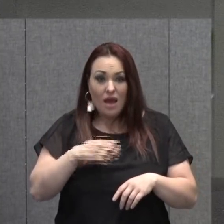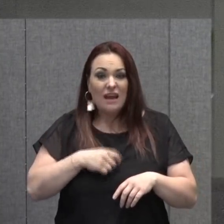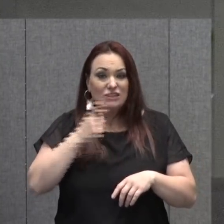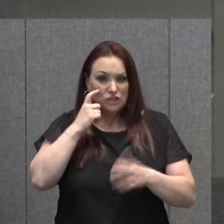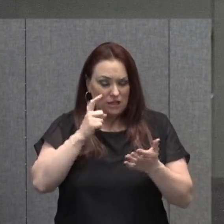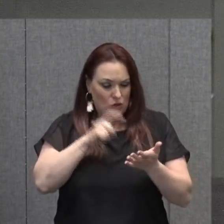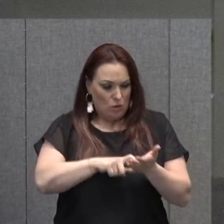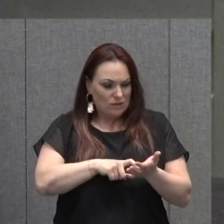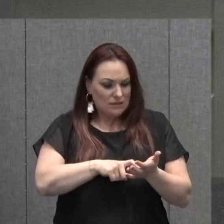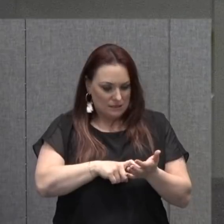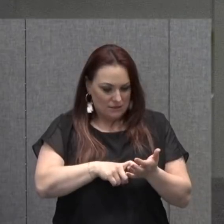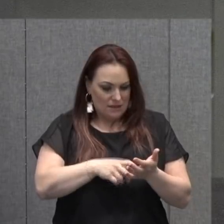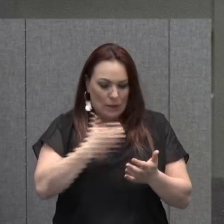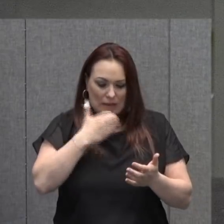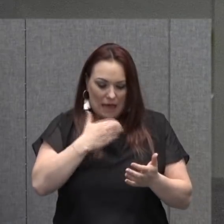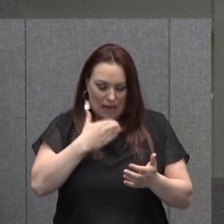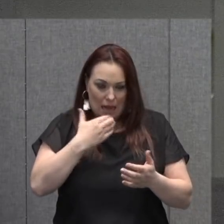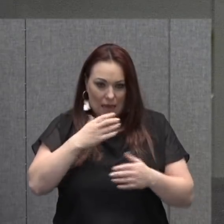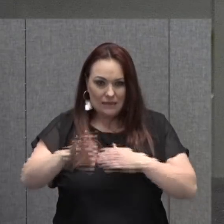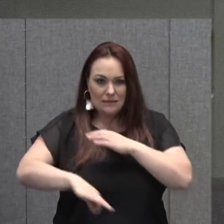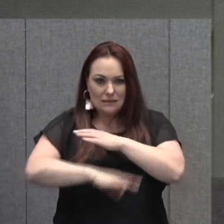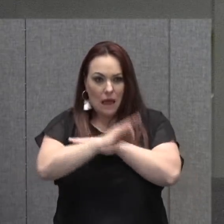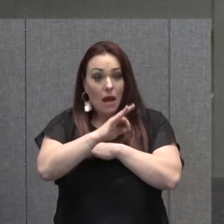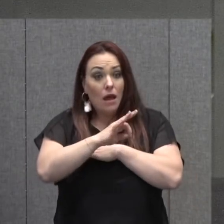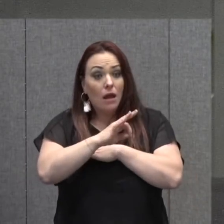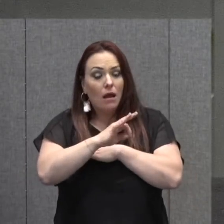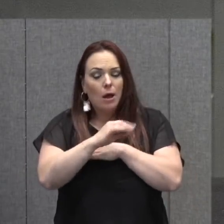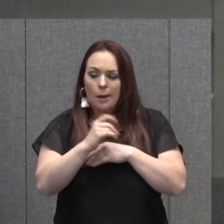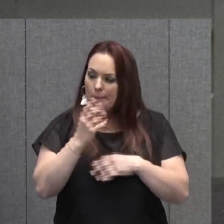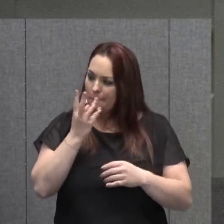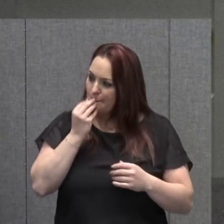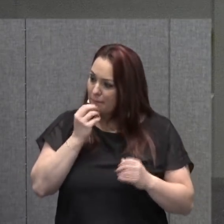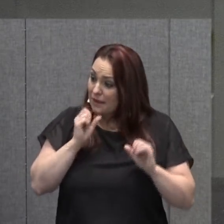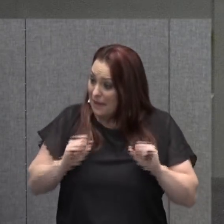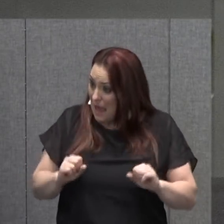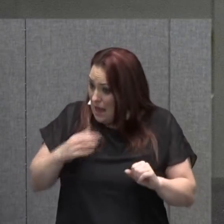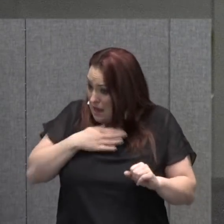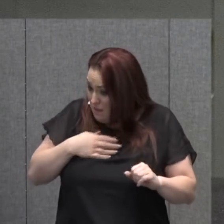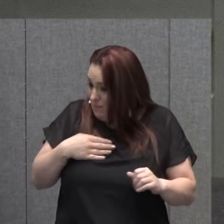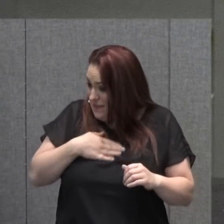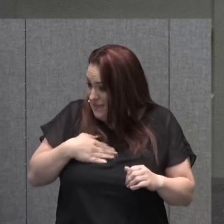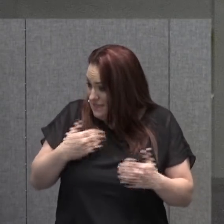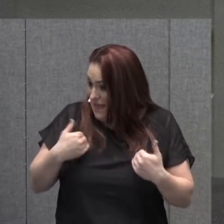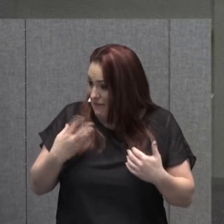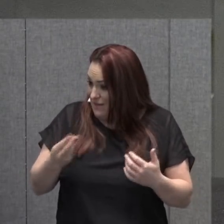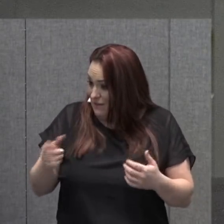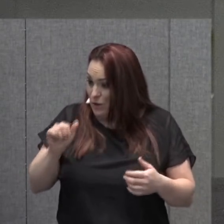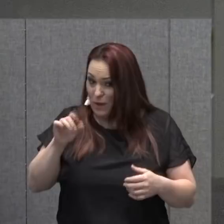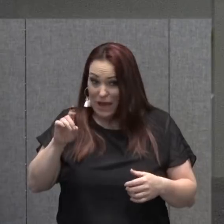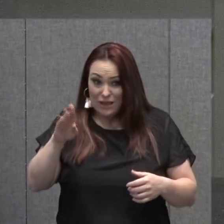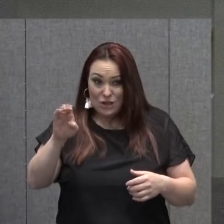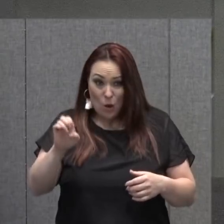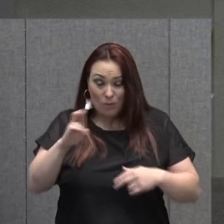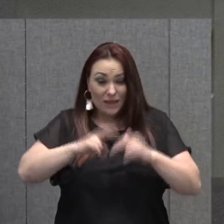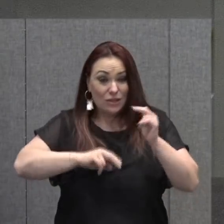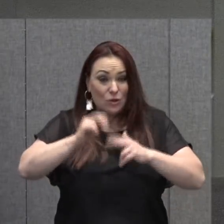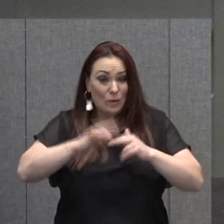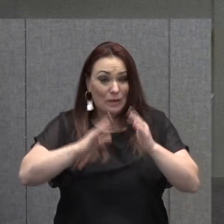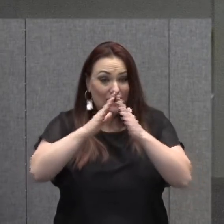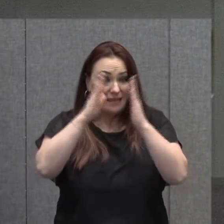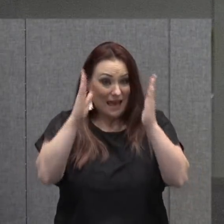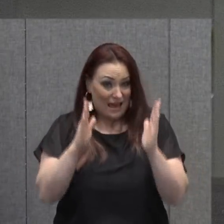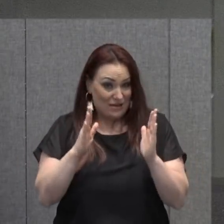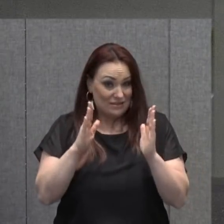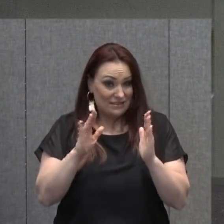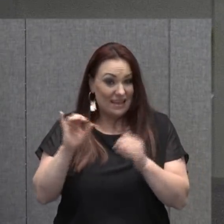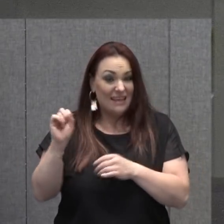thought for a moment and said, may I please have a few adobes to build a house? Sí, answered the man,